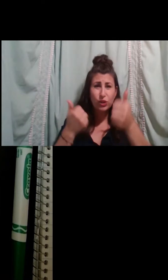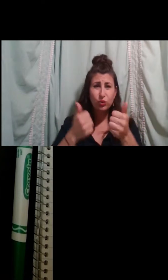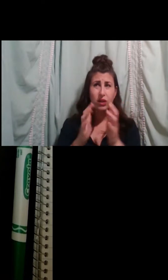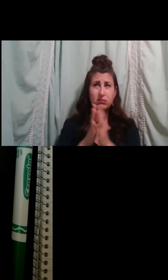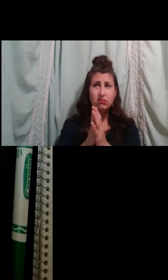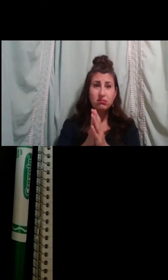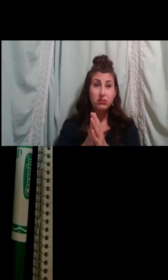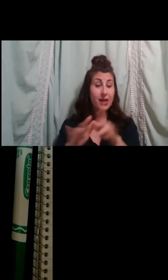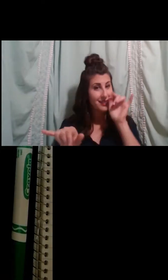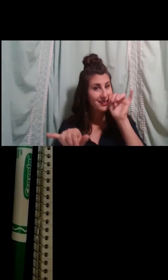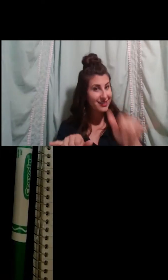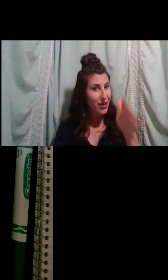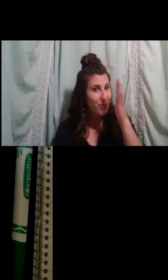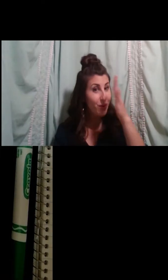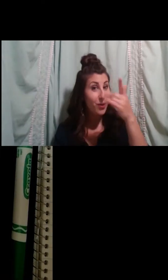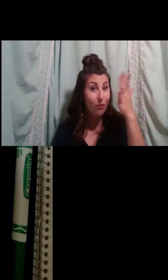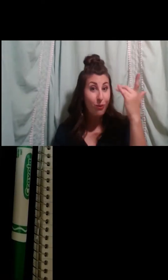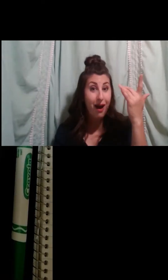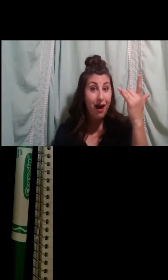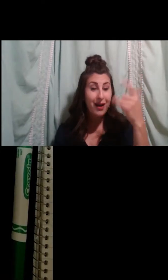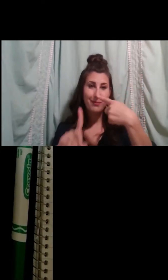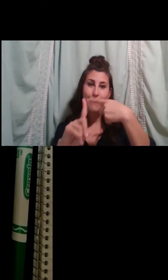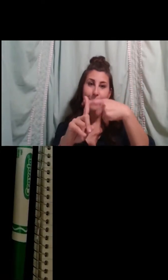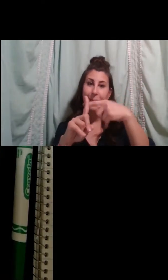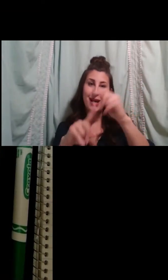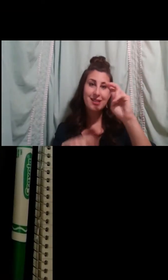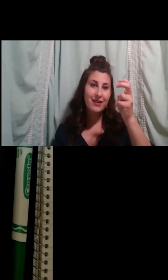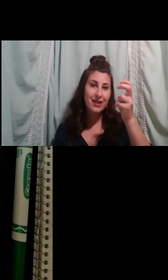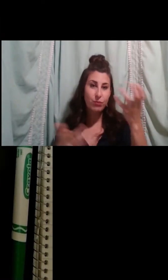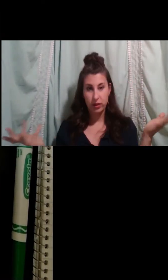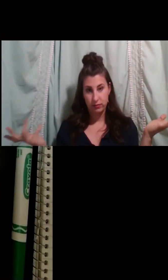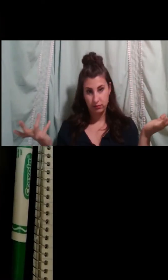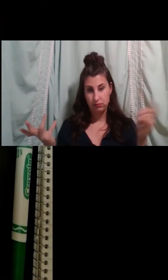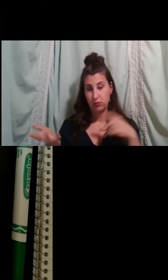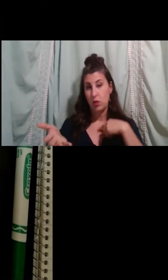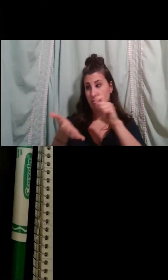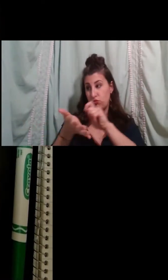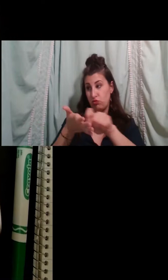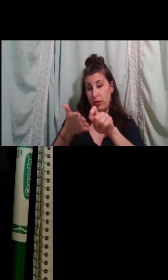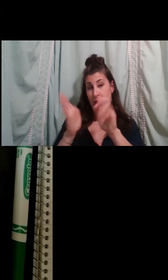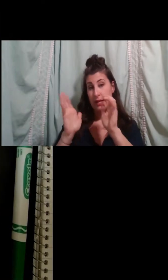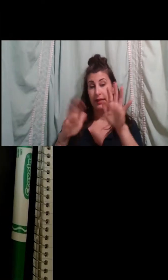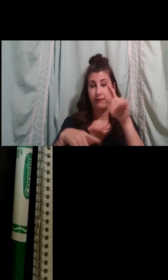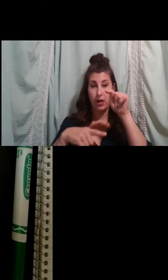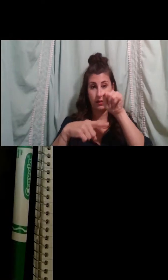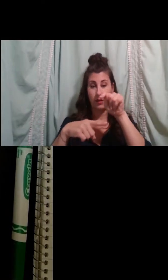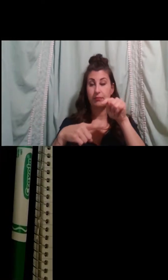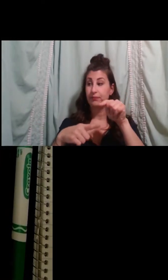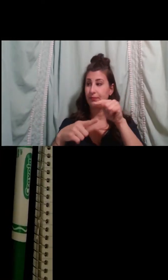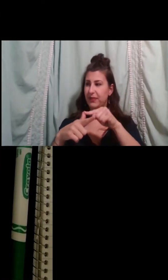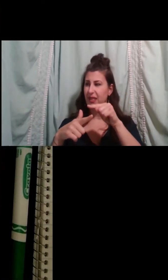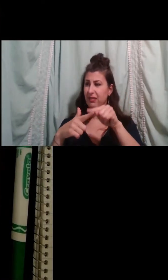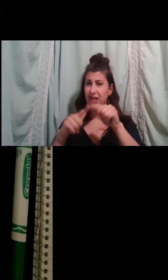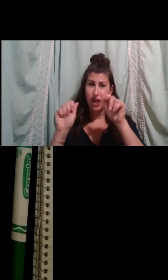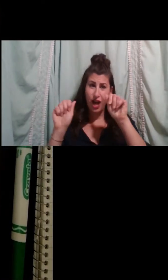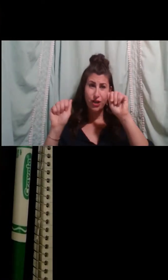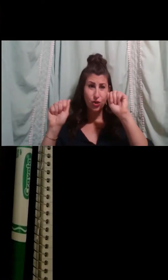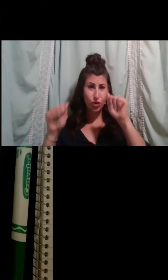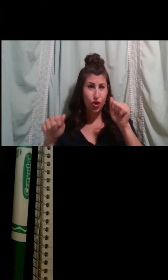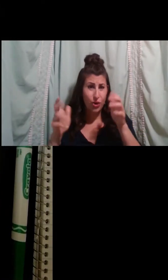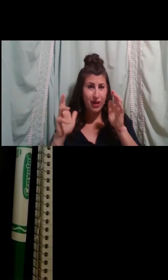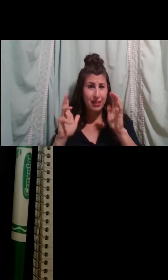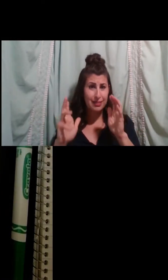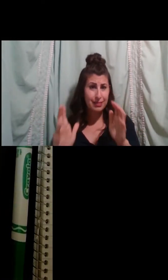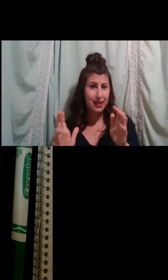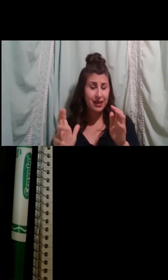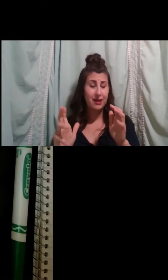stay? It's going to stay because it is a positive exponent, so I'm going to write it on top. And I could leave room